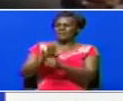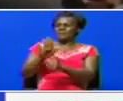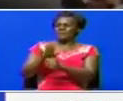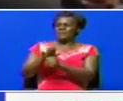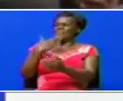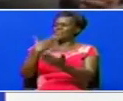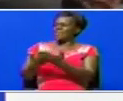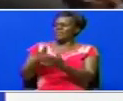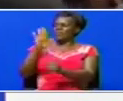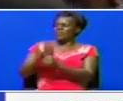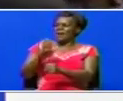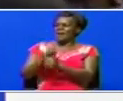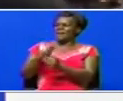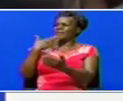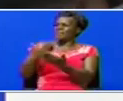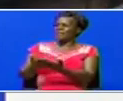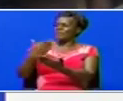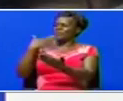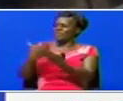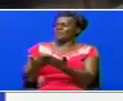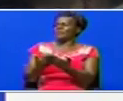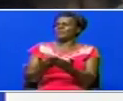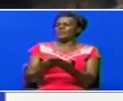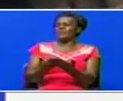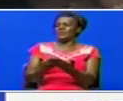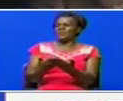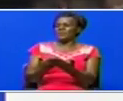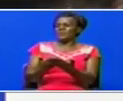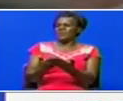nyinyi nyote. Asante ni sana.